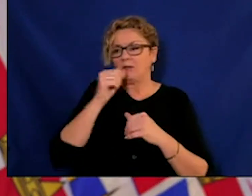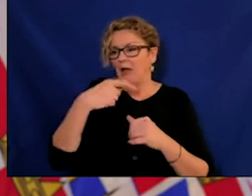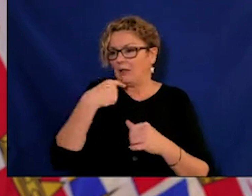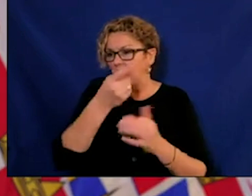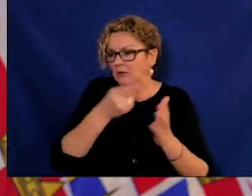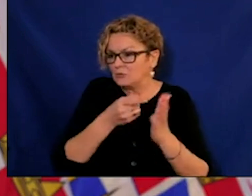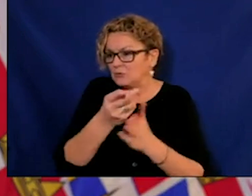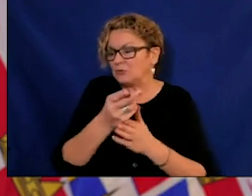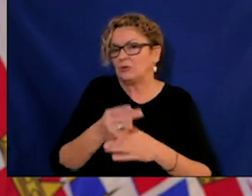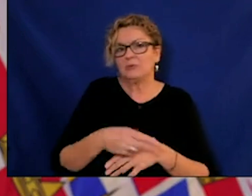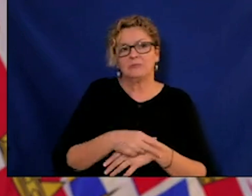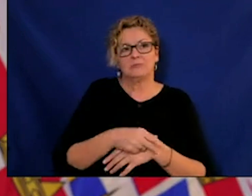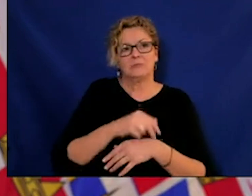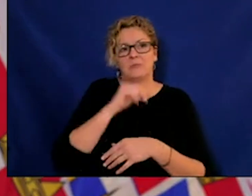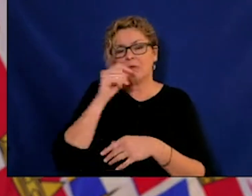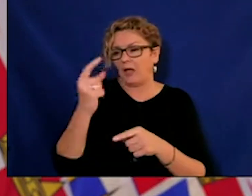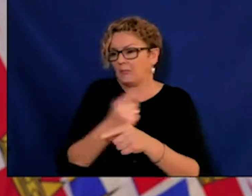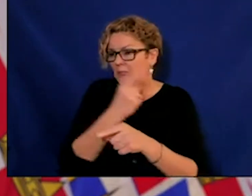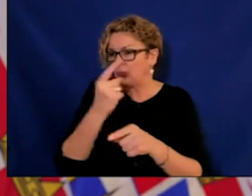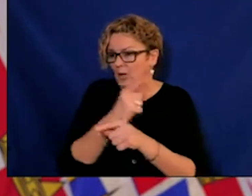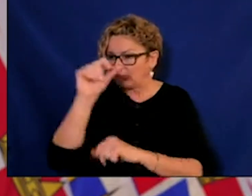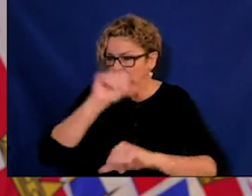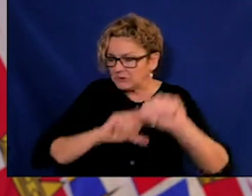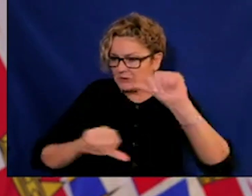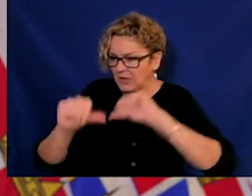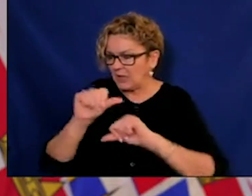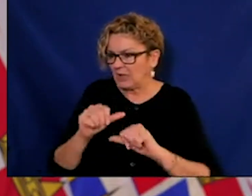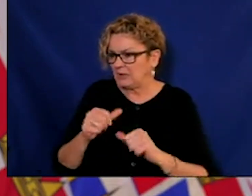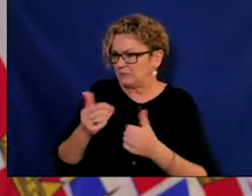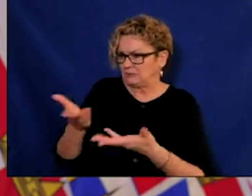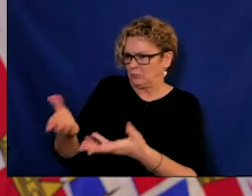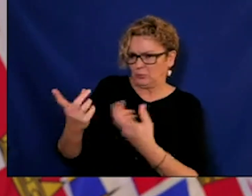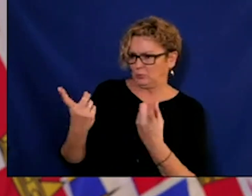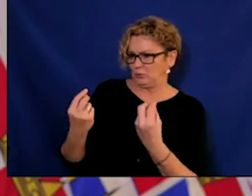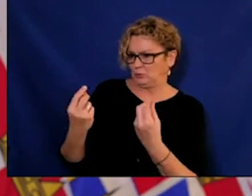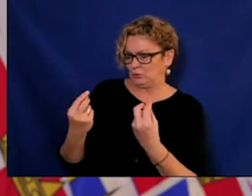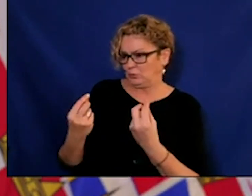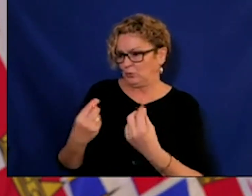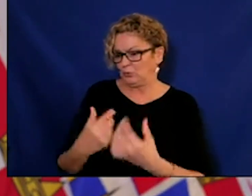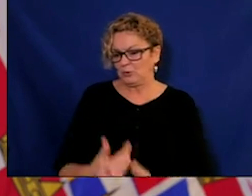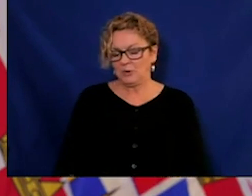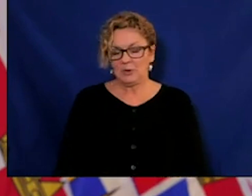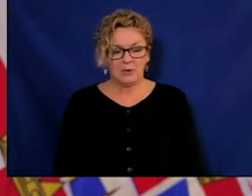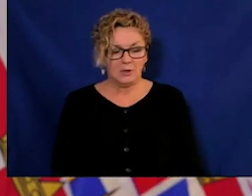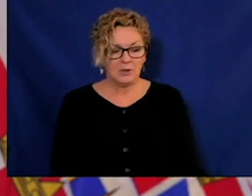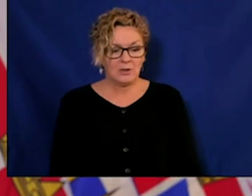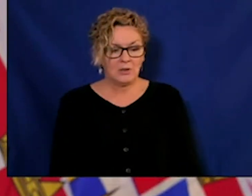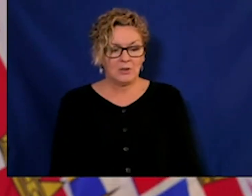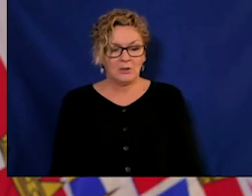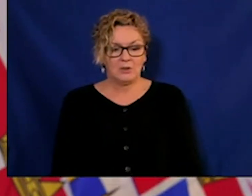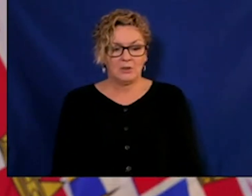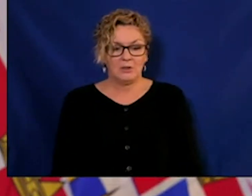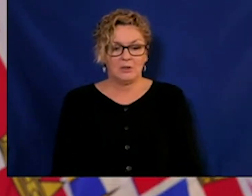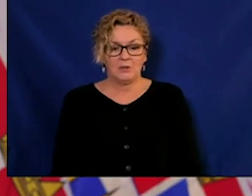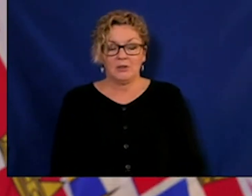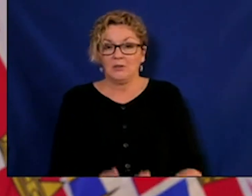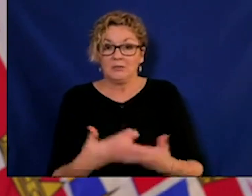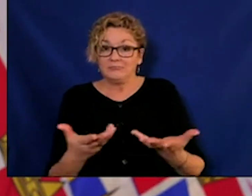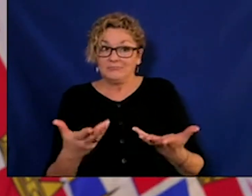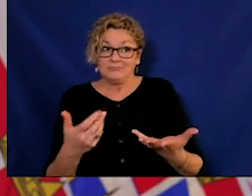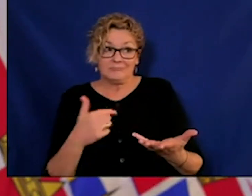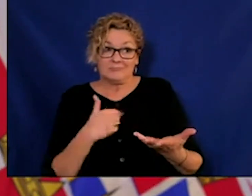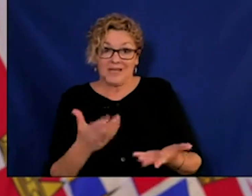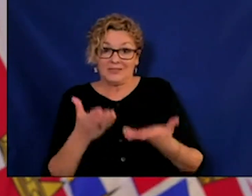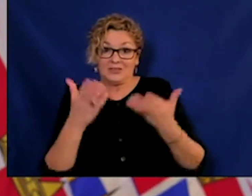that transmission in schools is not happening or not happening frequently? So can I suggest that maybe you don't follow Twitter quite